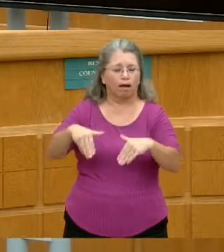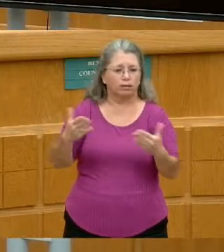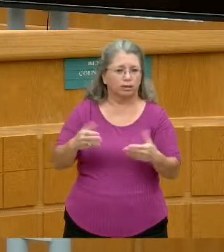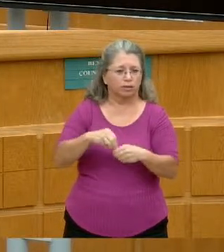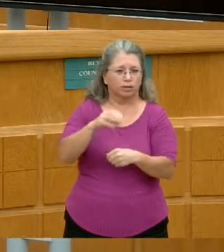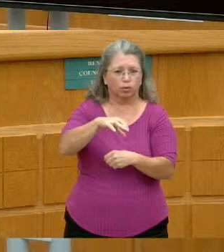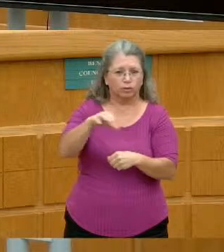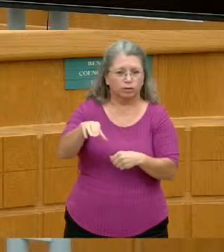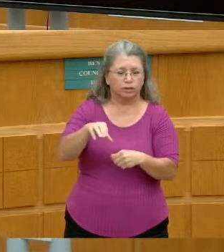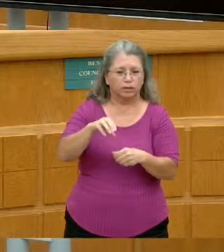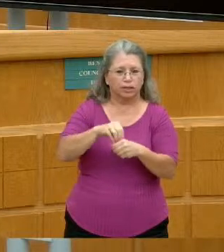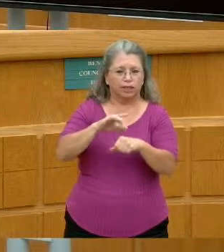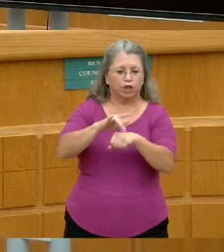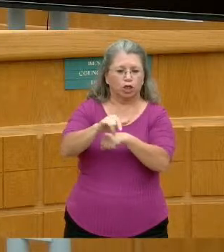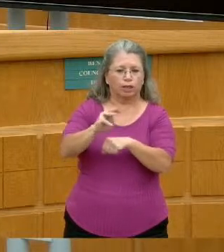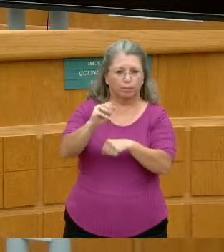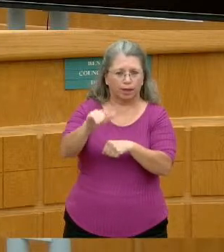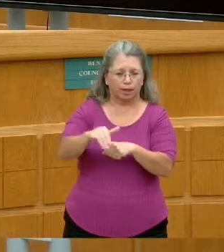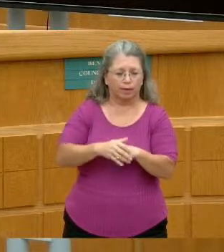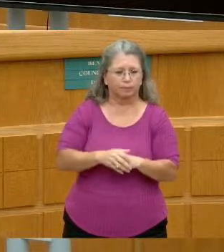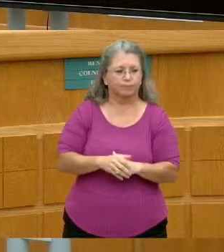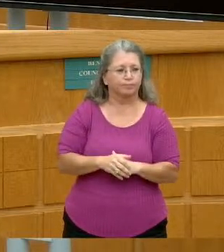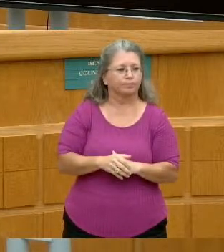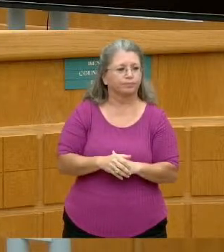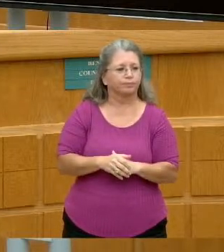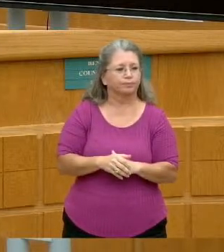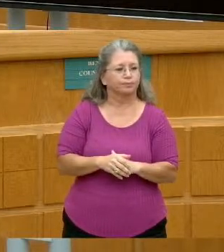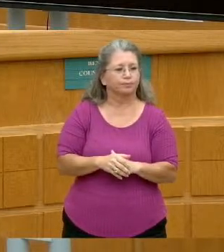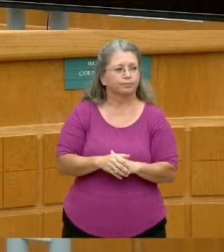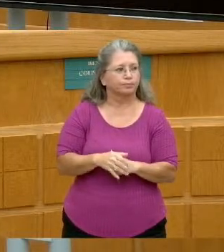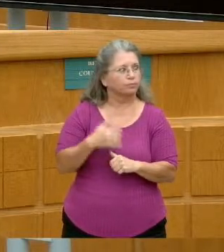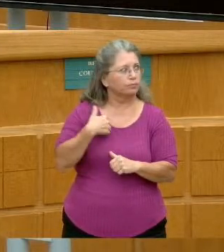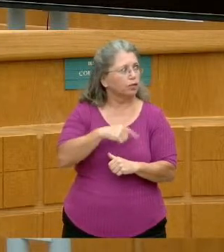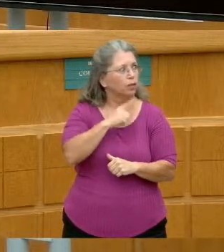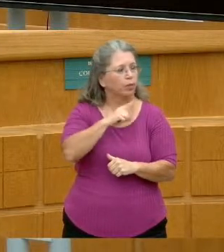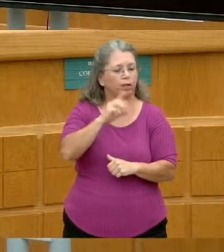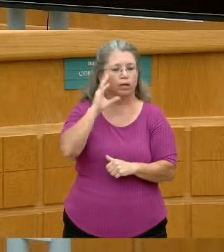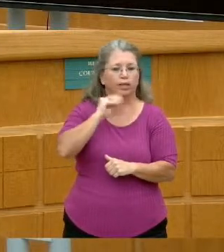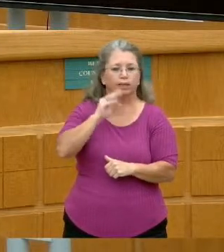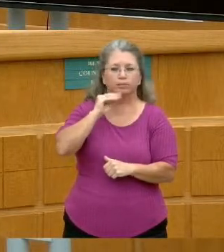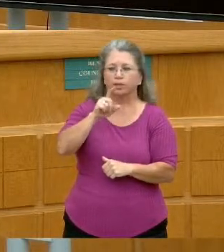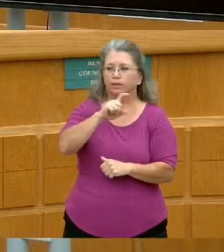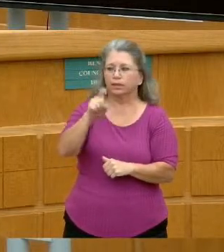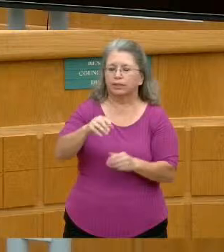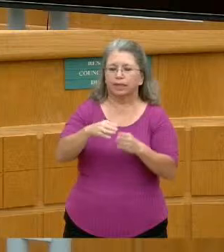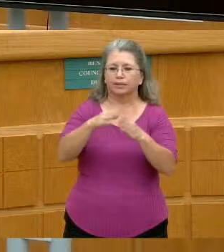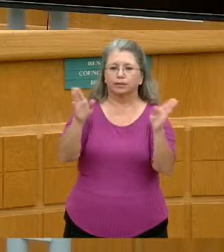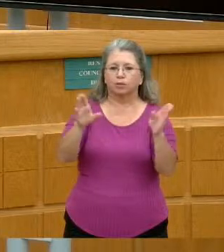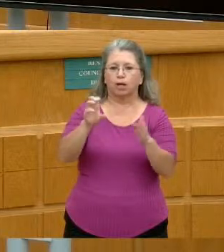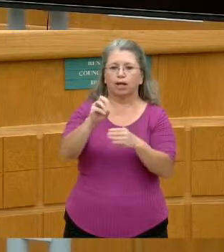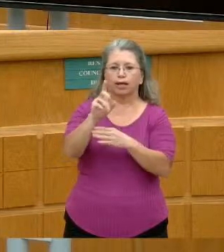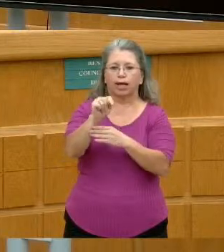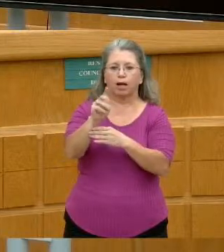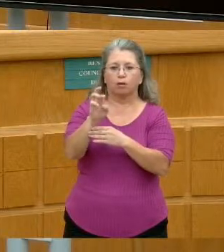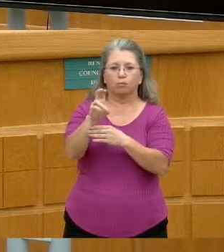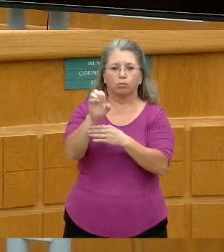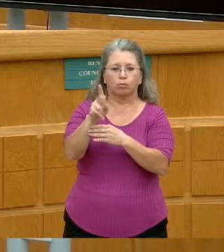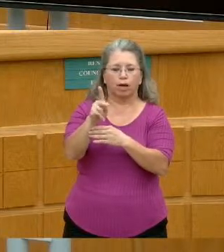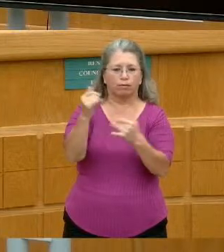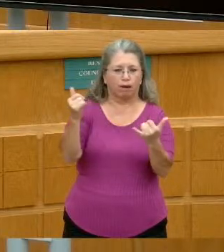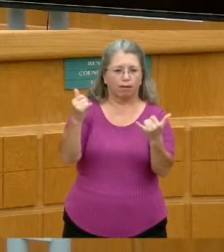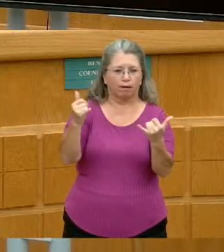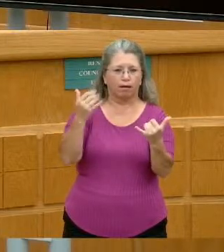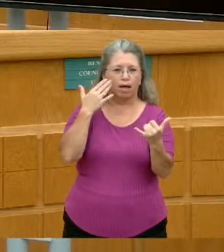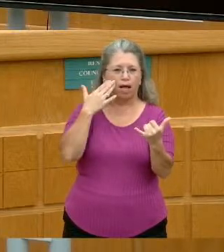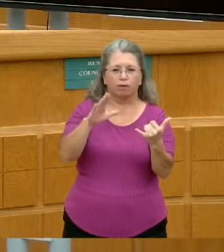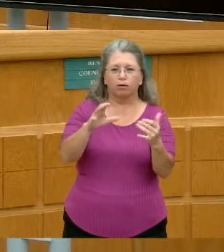Christi in early May. So we're experiencing a Texas-wide outbreak right now. I don't know how much connection there